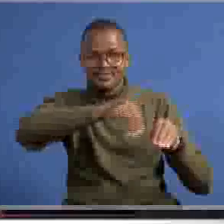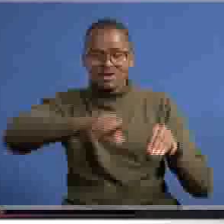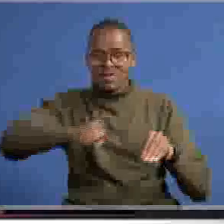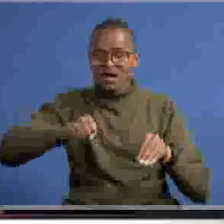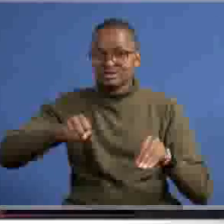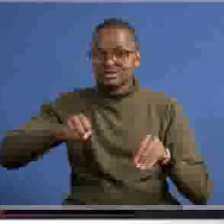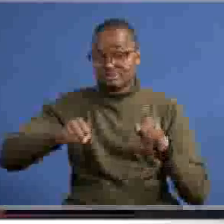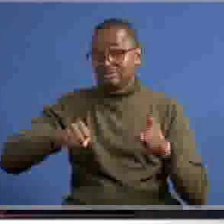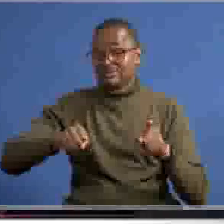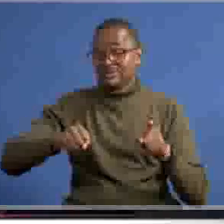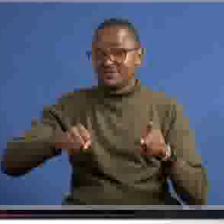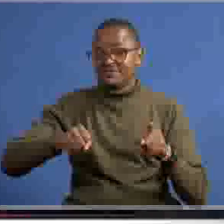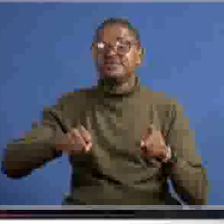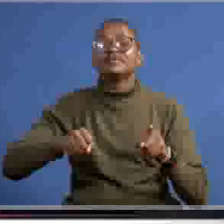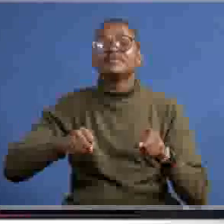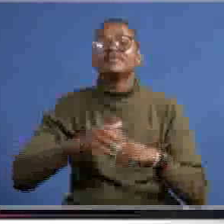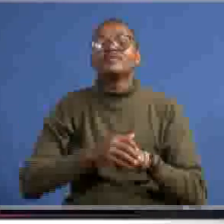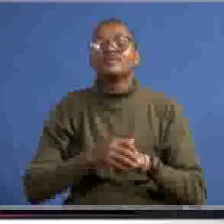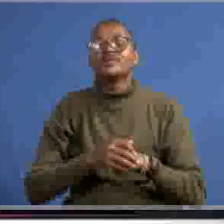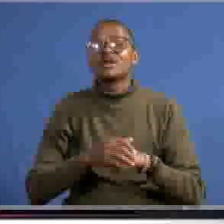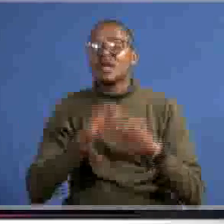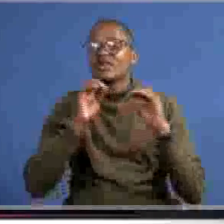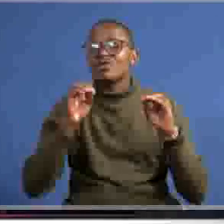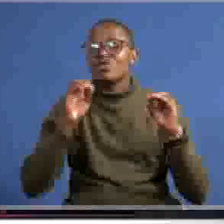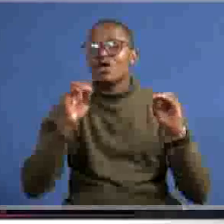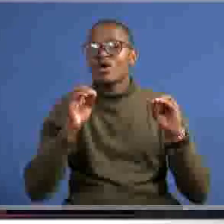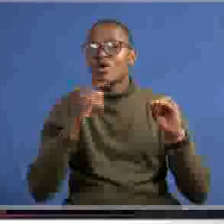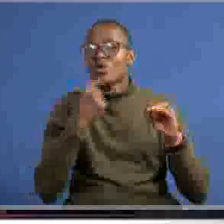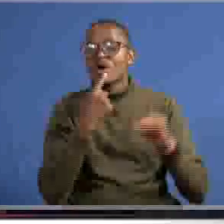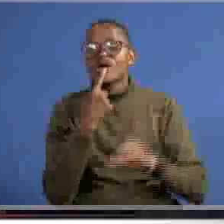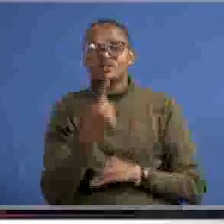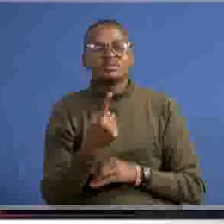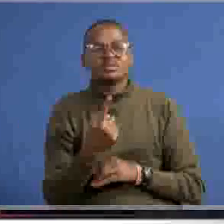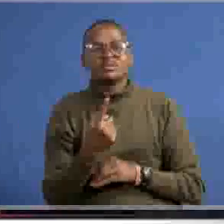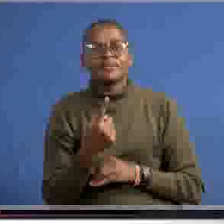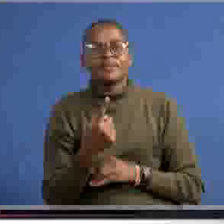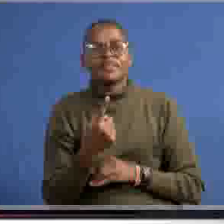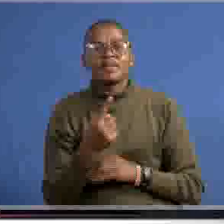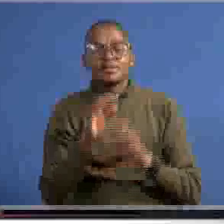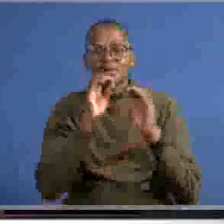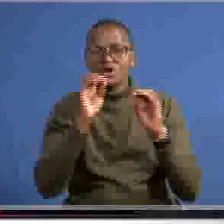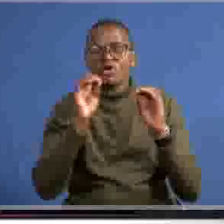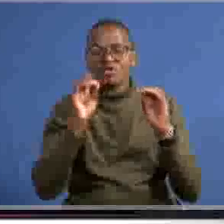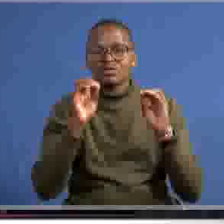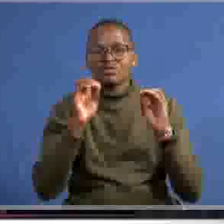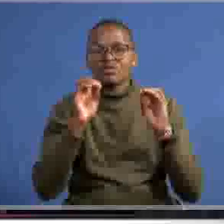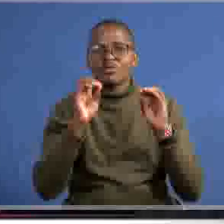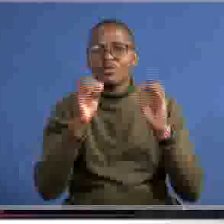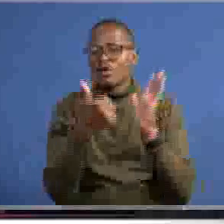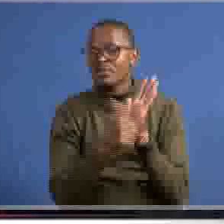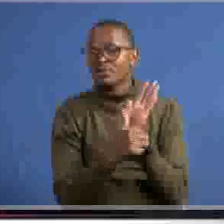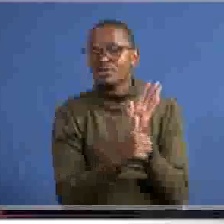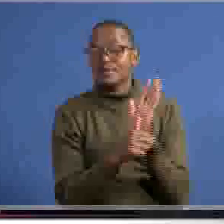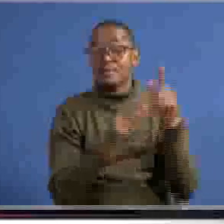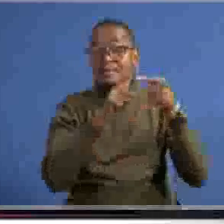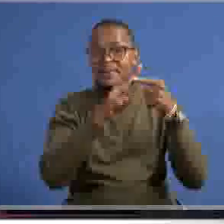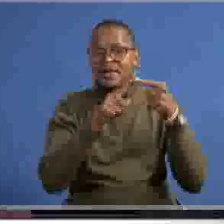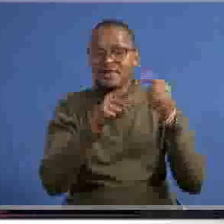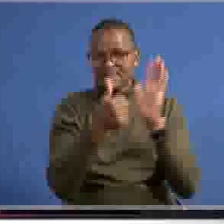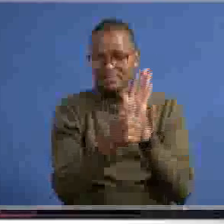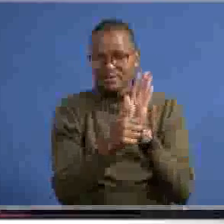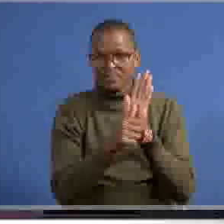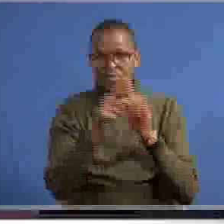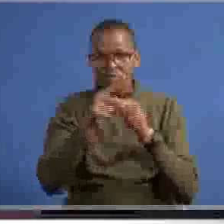sovereign basket namu honest Emma there will be no there will be no issue but the issue